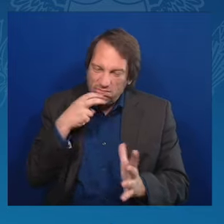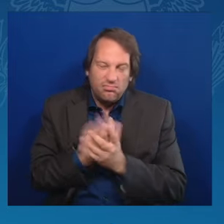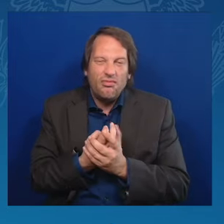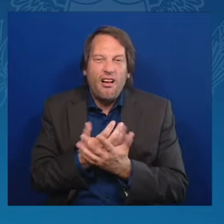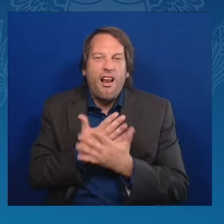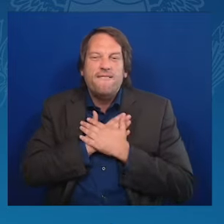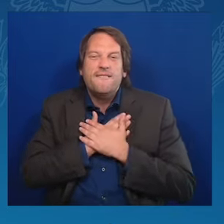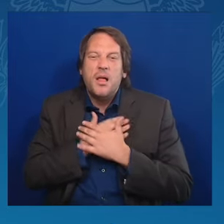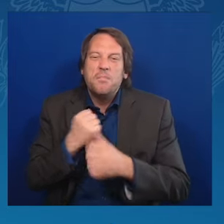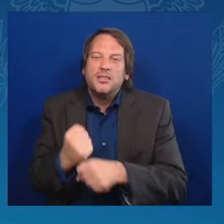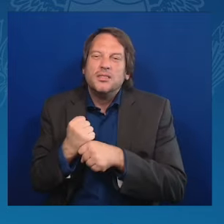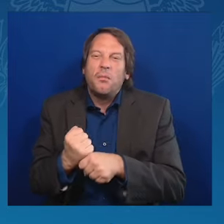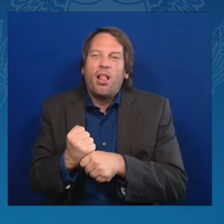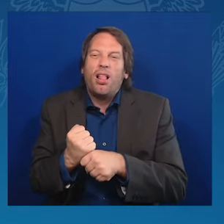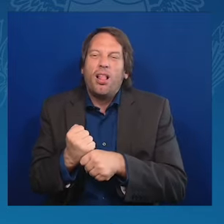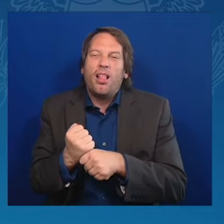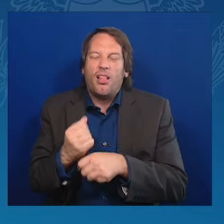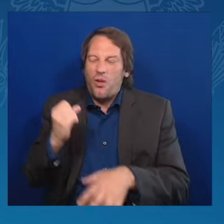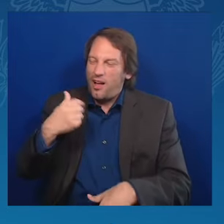So I will raise a glass